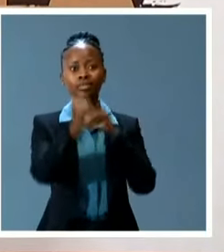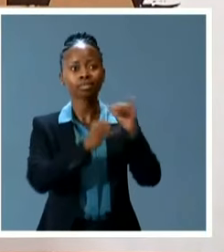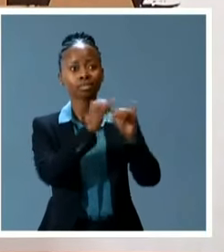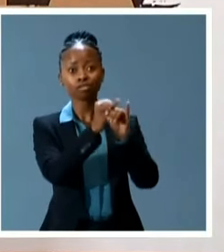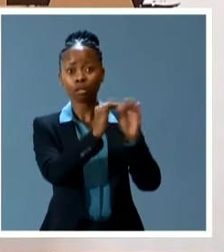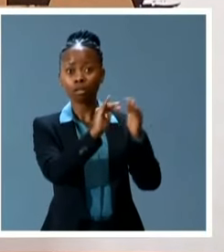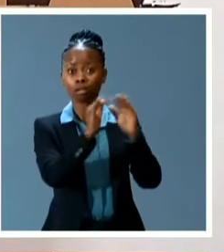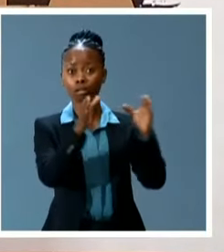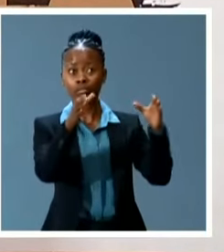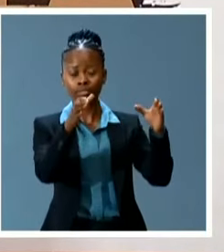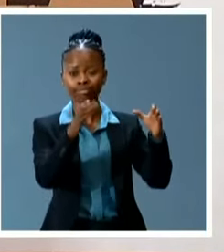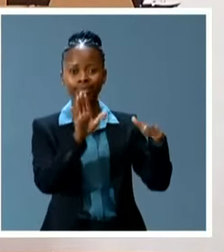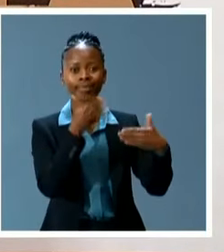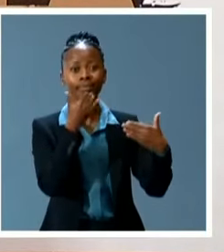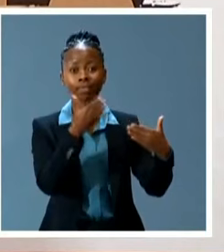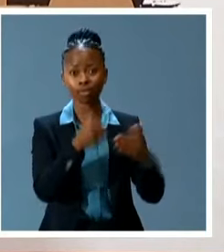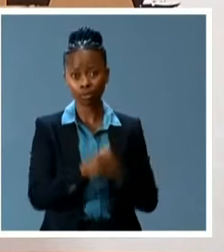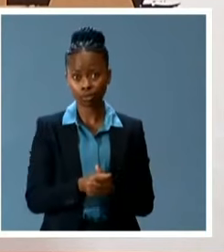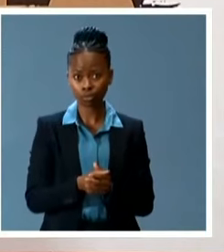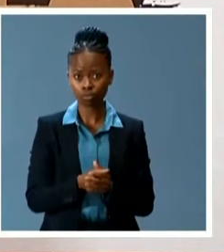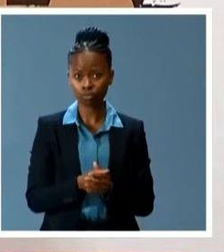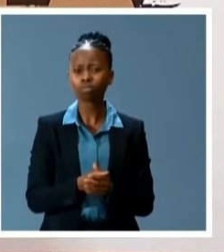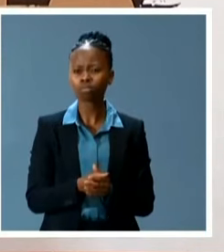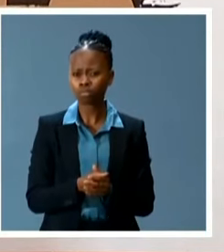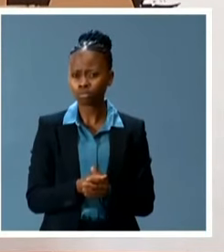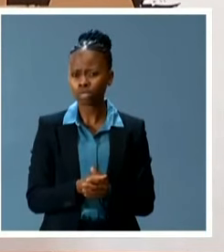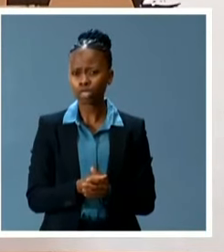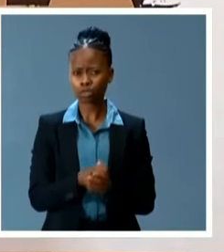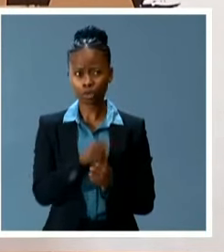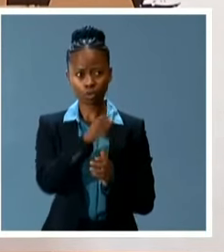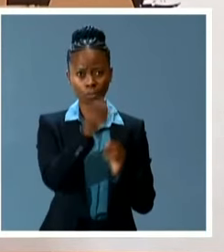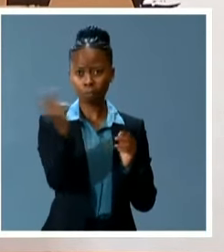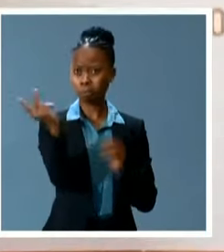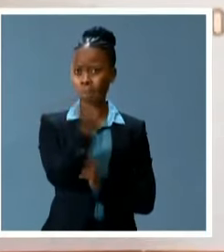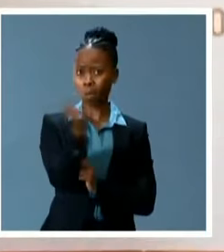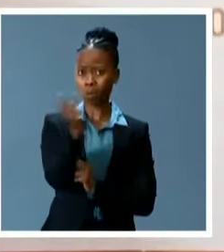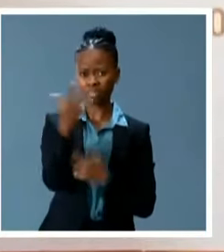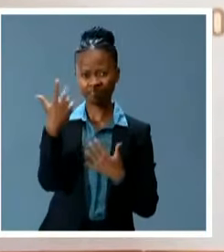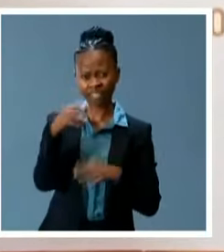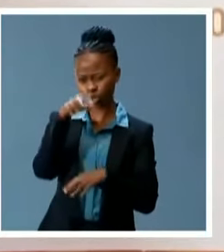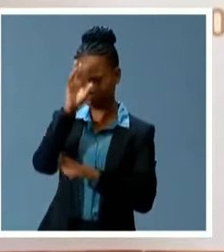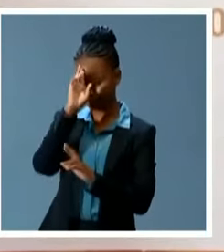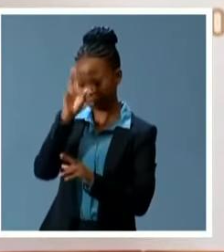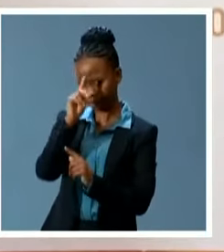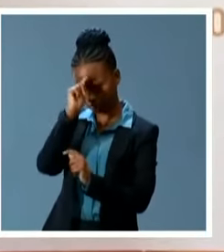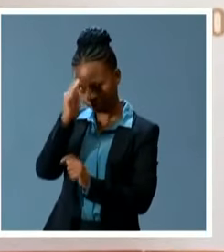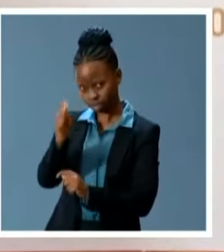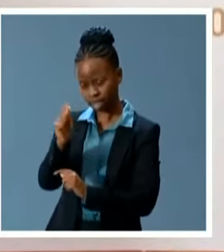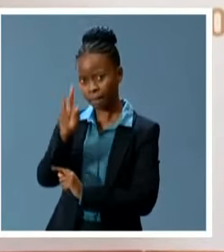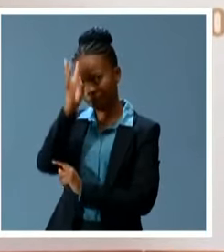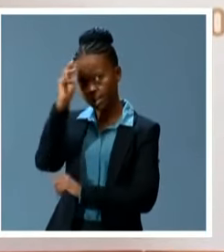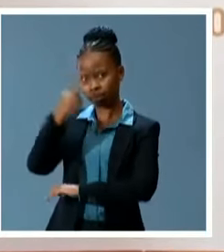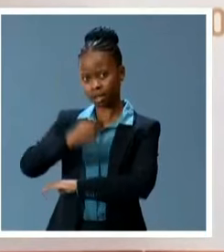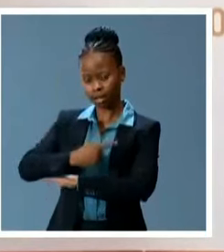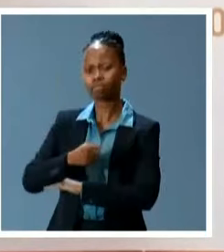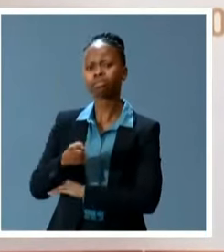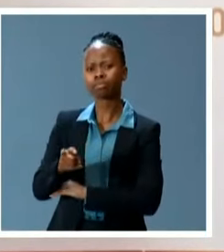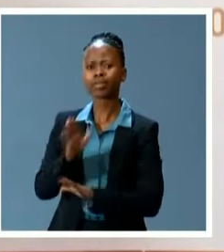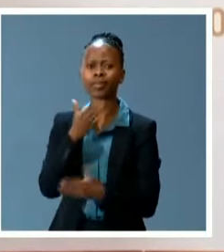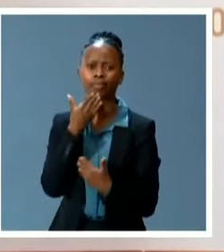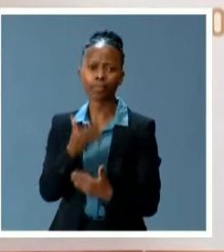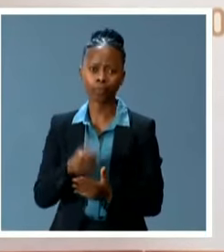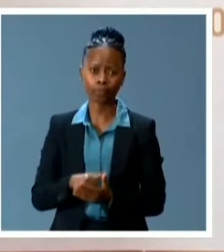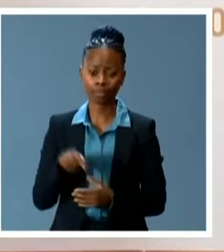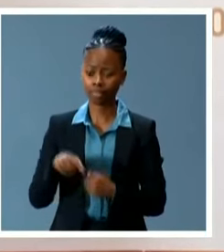for the great honor they've bestowed on our icon, Nelson Mandela. This year's International Mandela Day is tinged